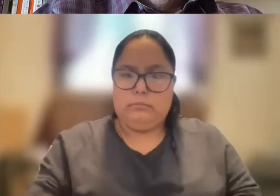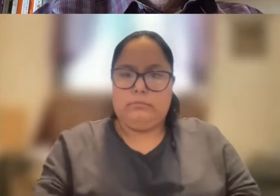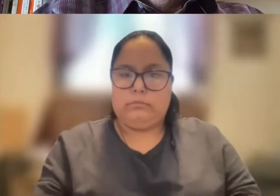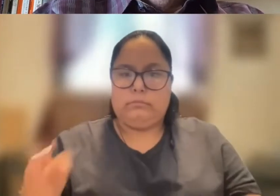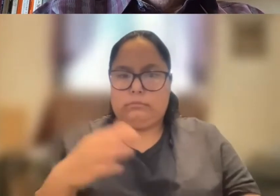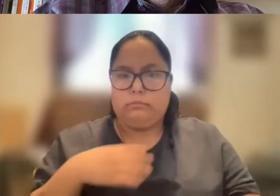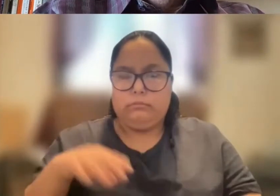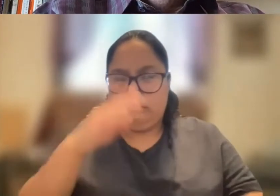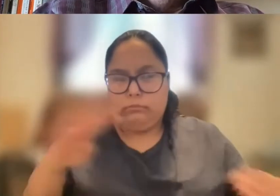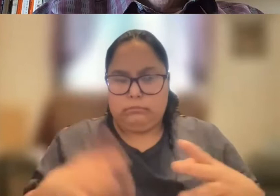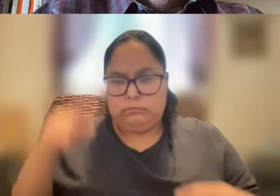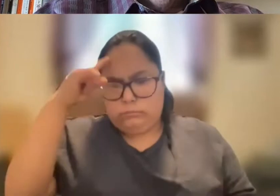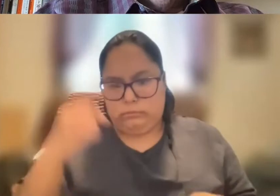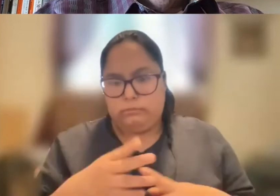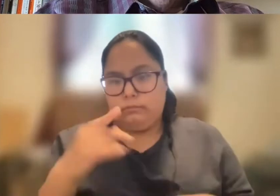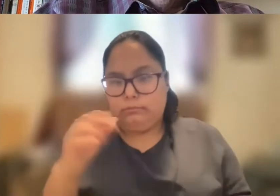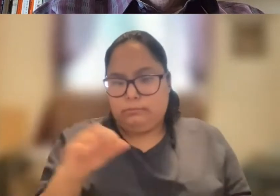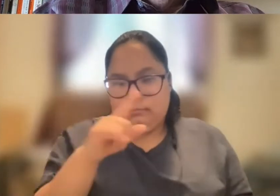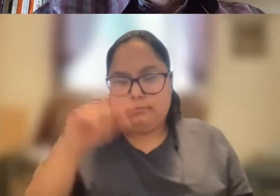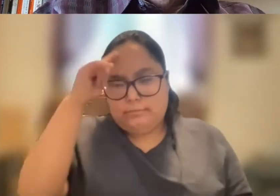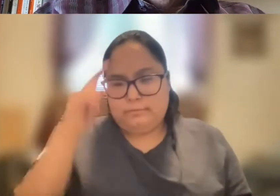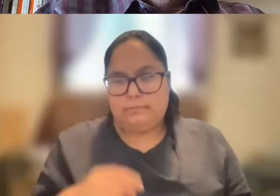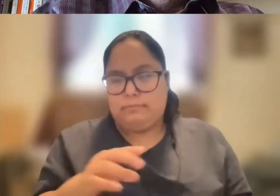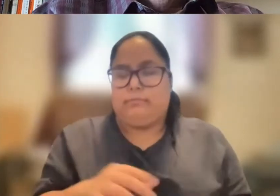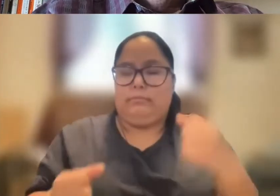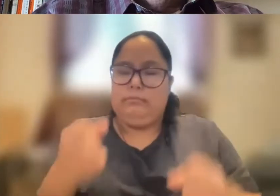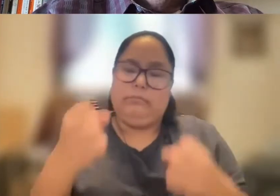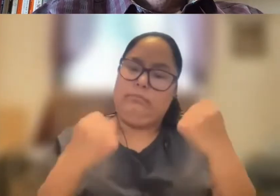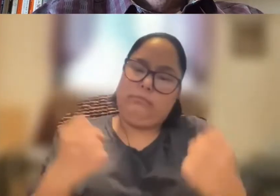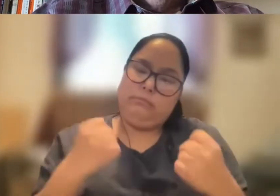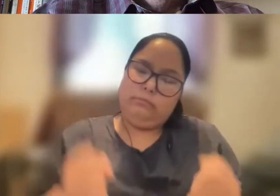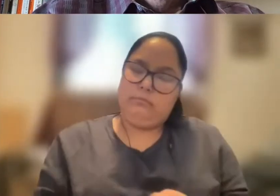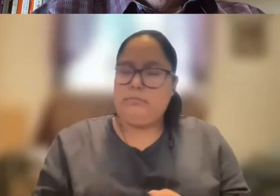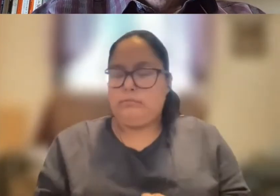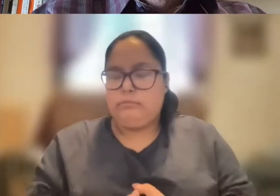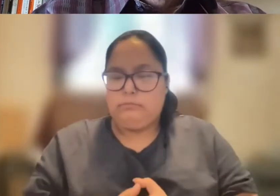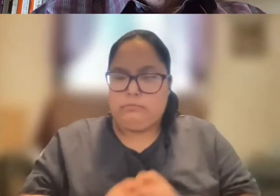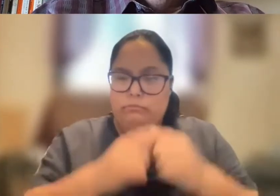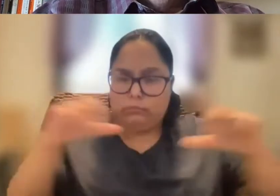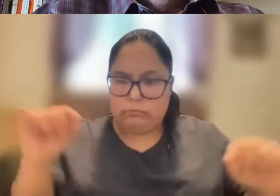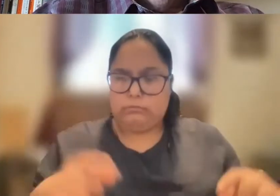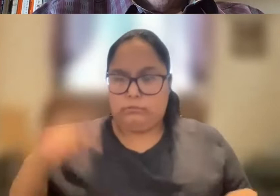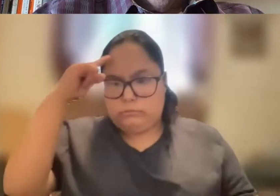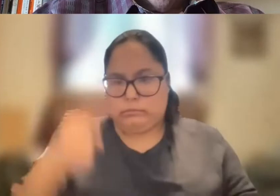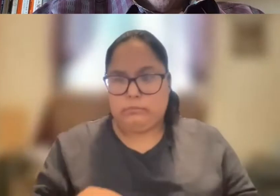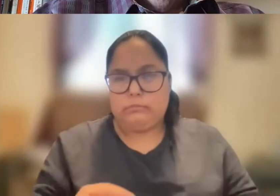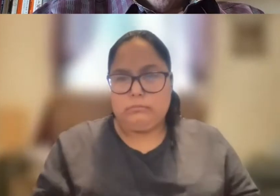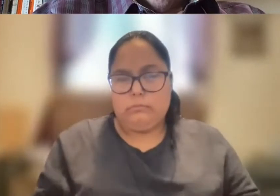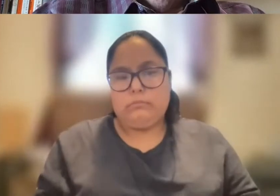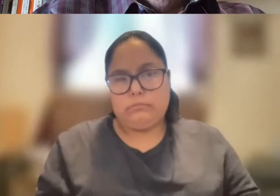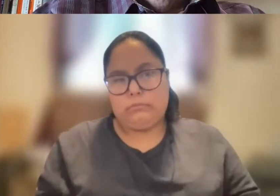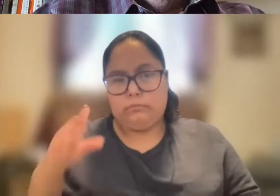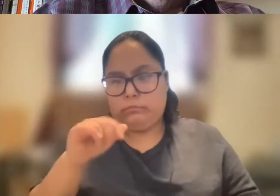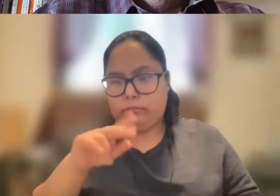military driver's license, they've removed gender from all of our military driver's licenses. Excellent. If